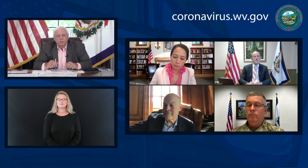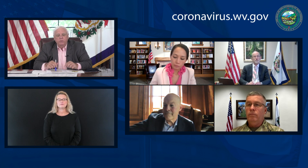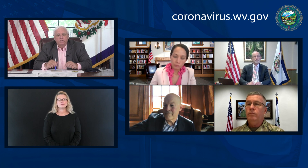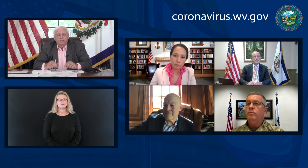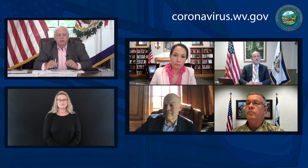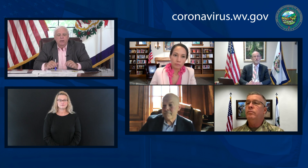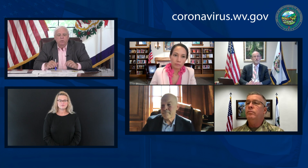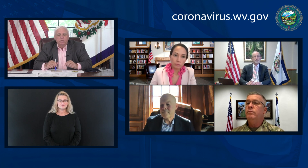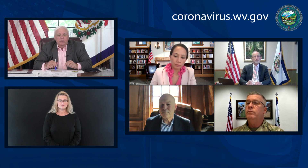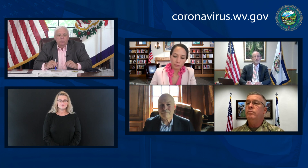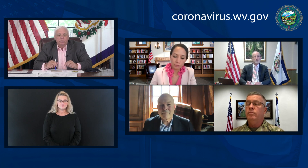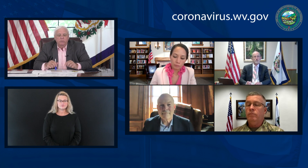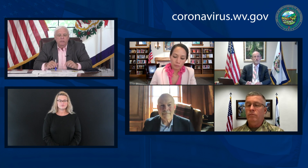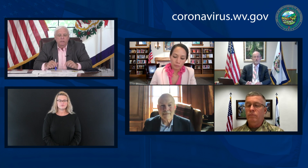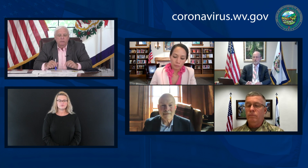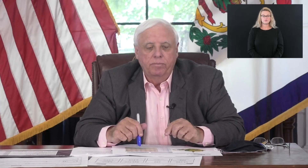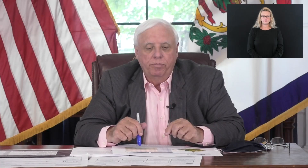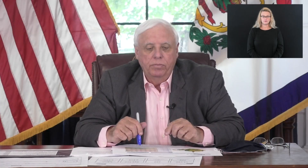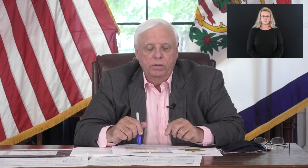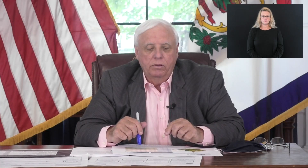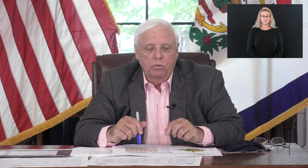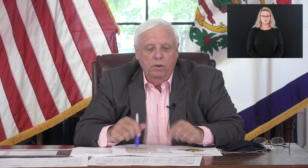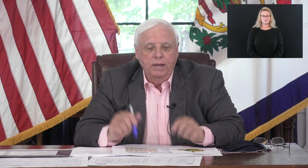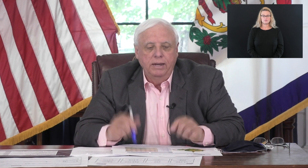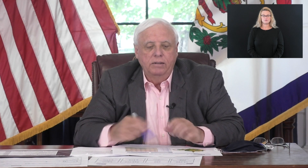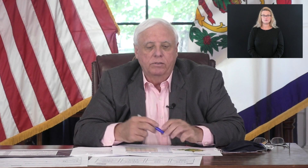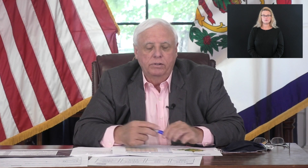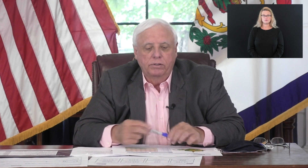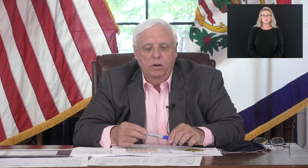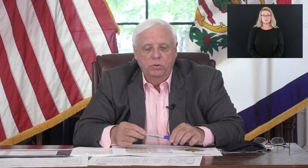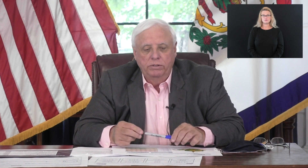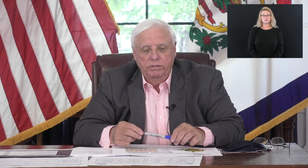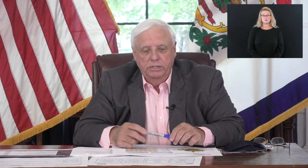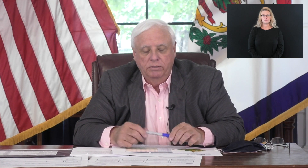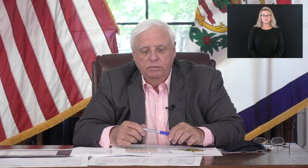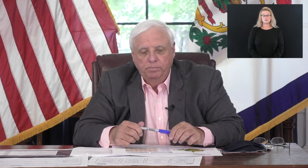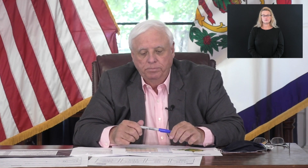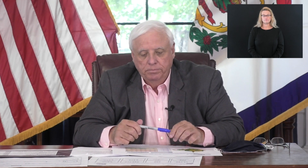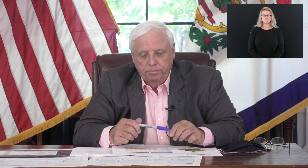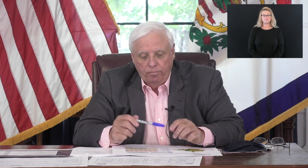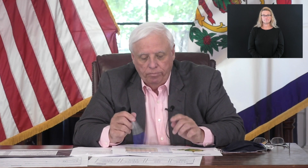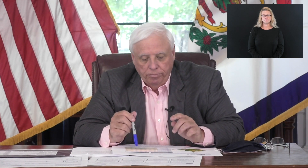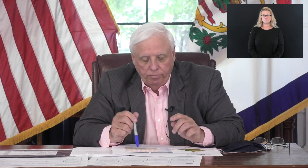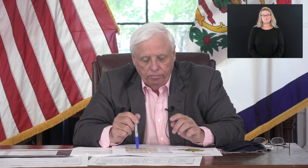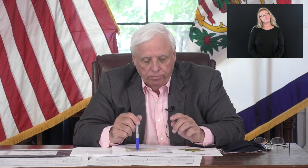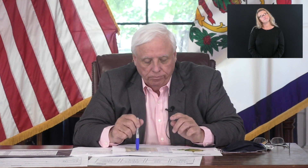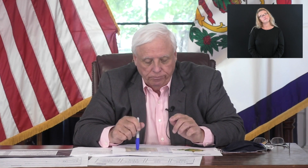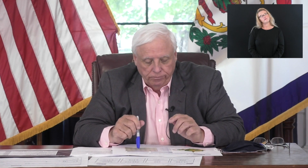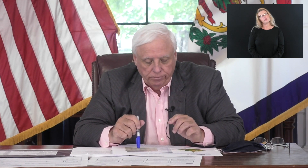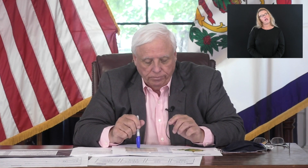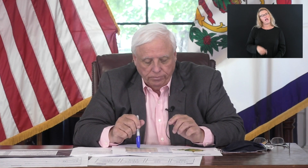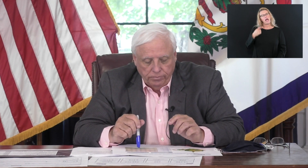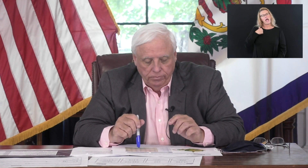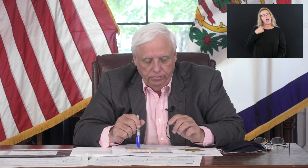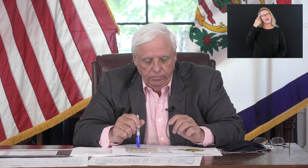I would think that the right answer is always this: